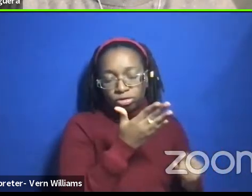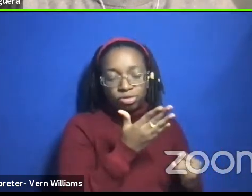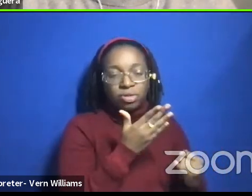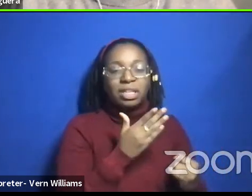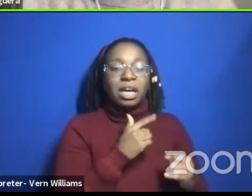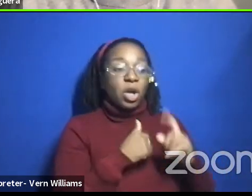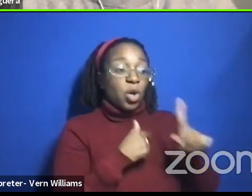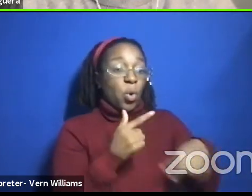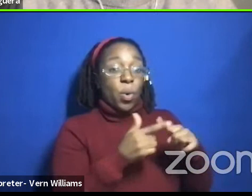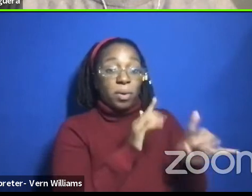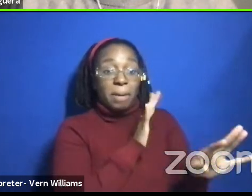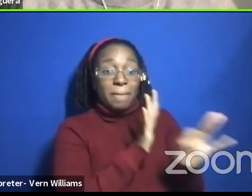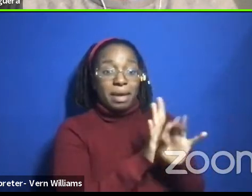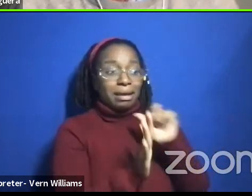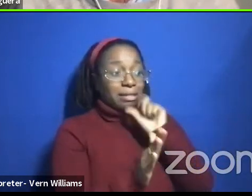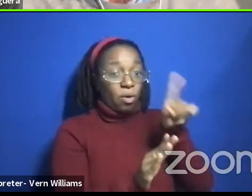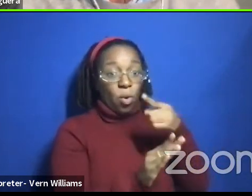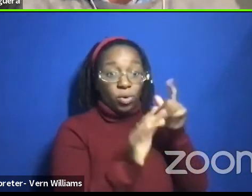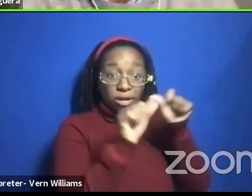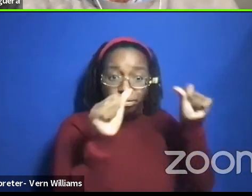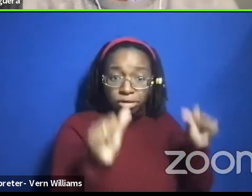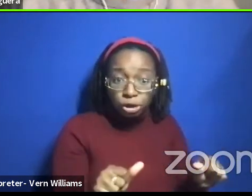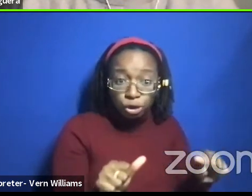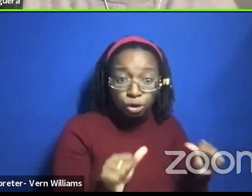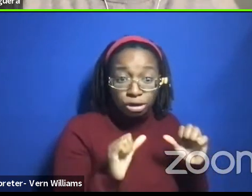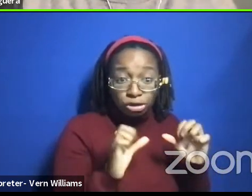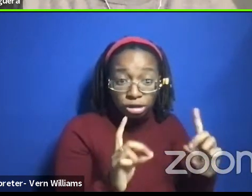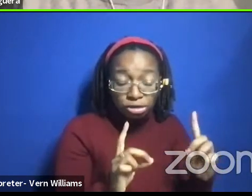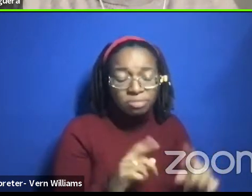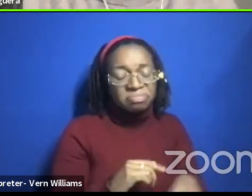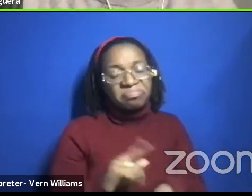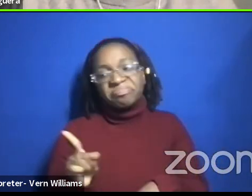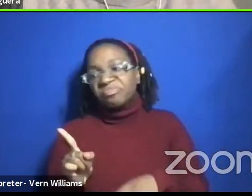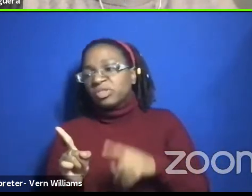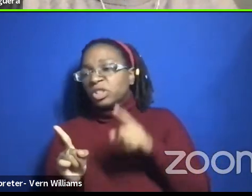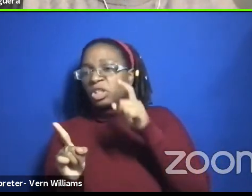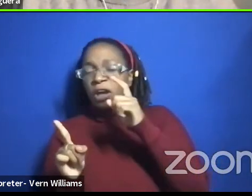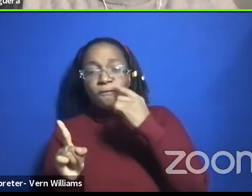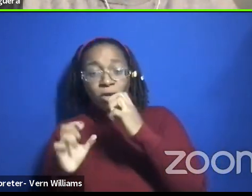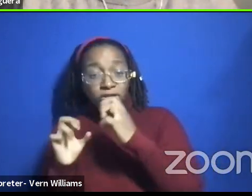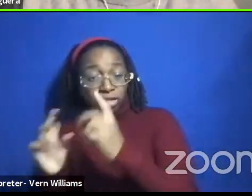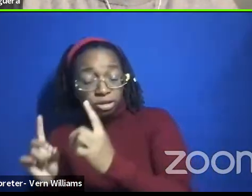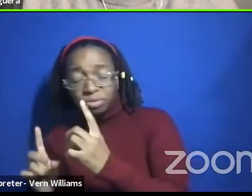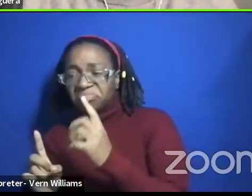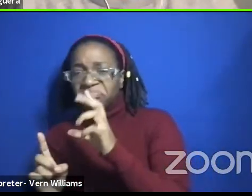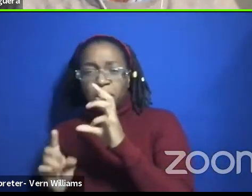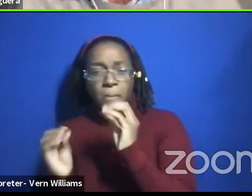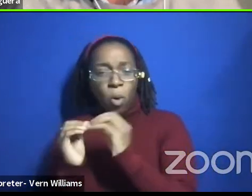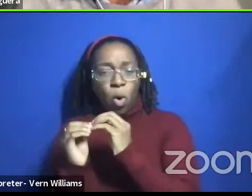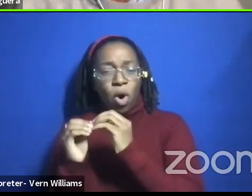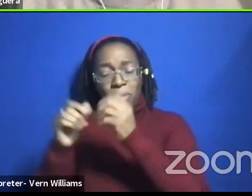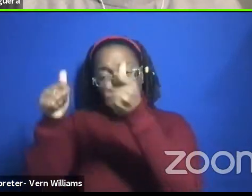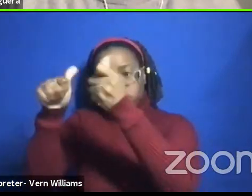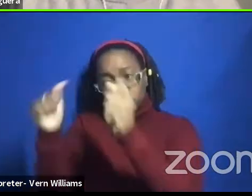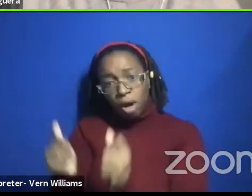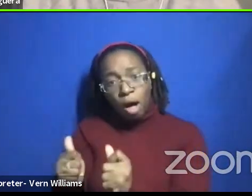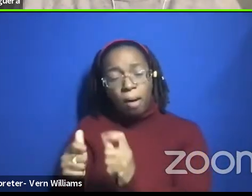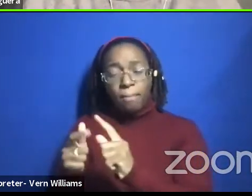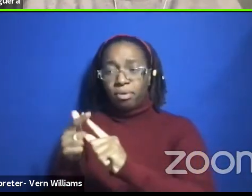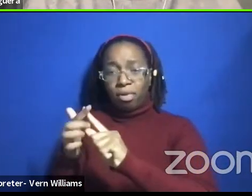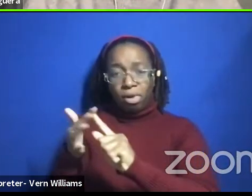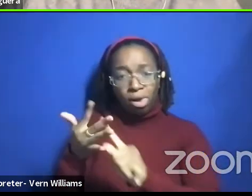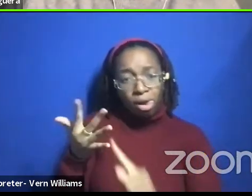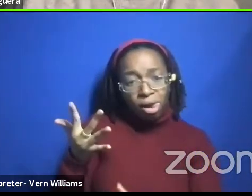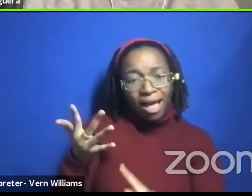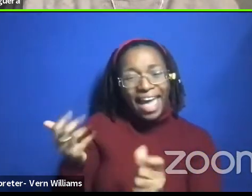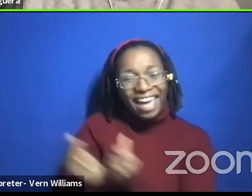do education about architecture, only do education about sculpture or photography. You do education about everything. Our